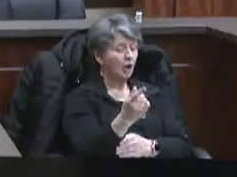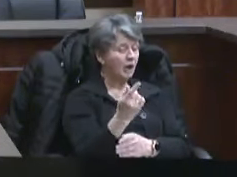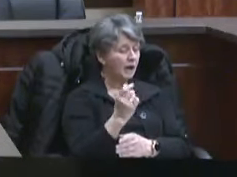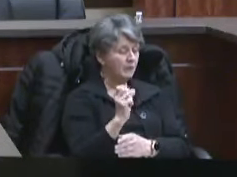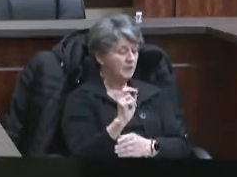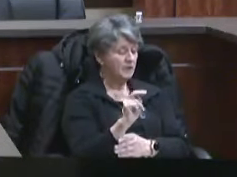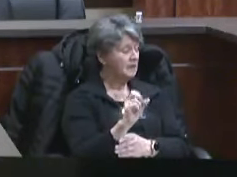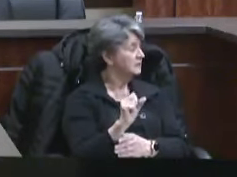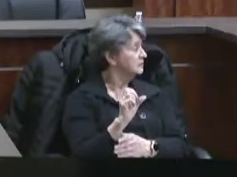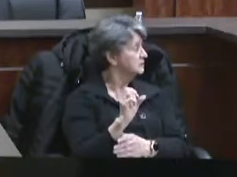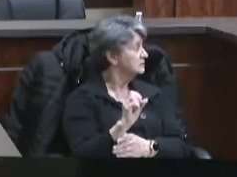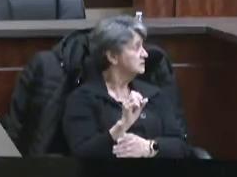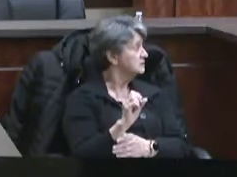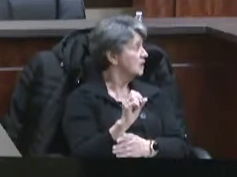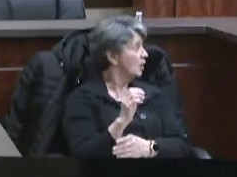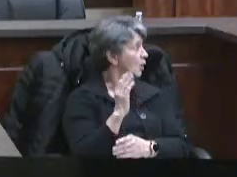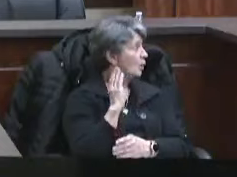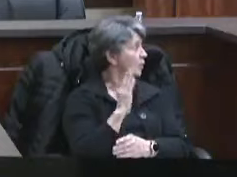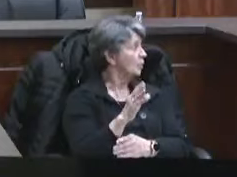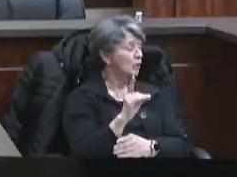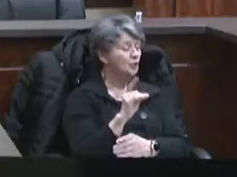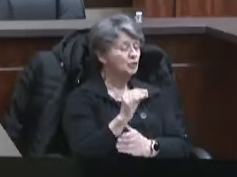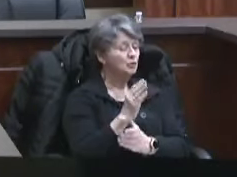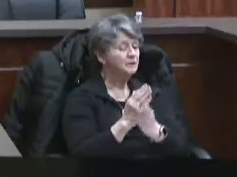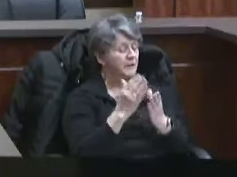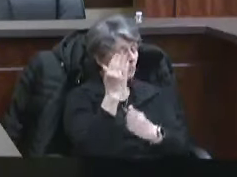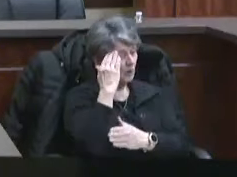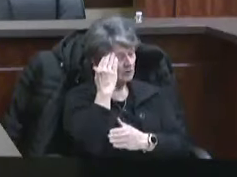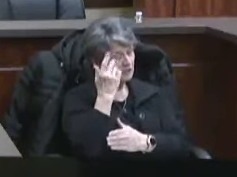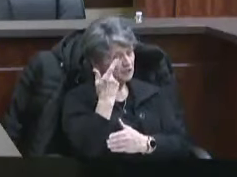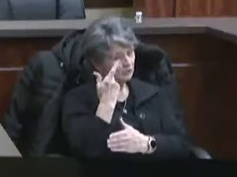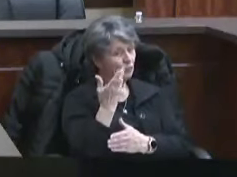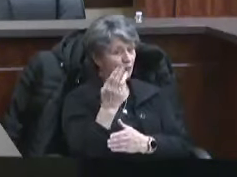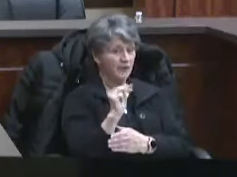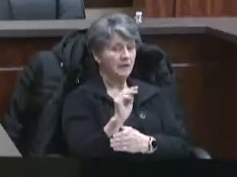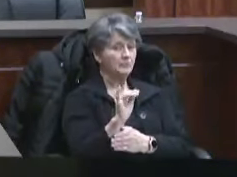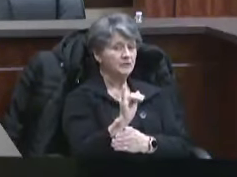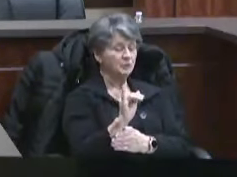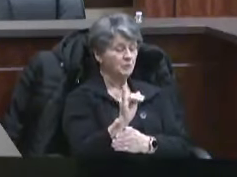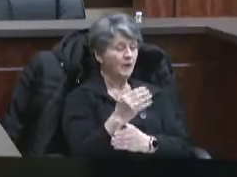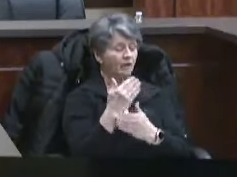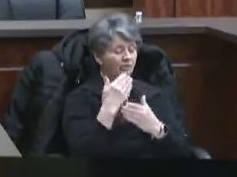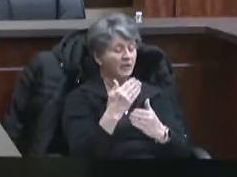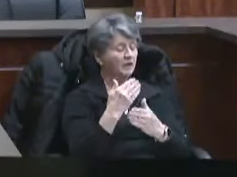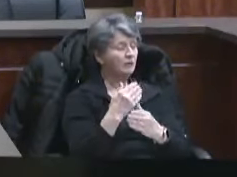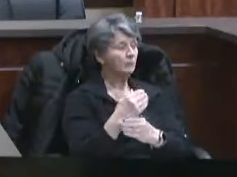and we're going to move to do some recognition for him as well. Outstanding. Thank you. Okay, perfect.